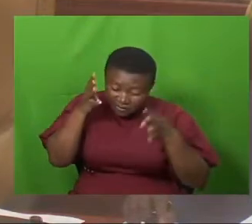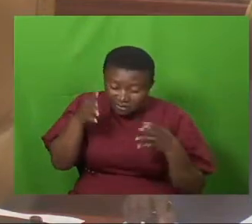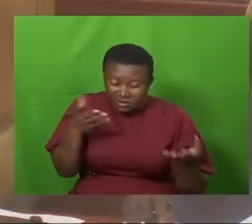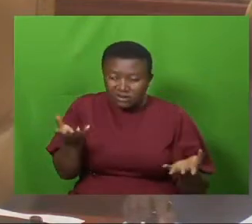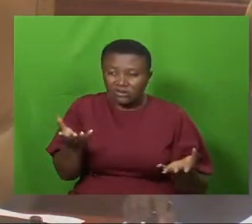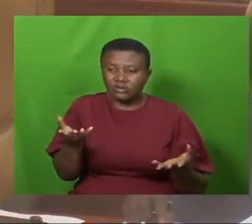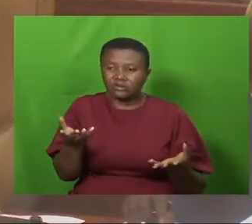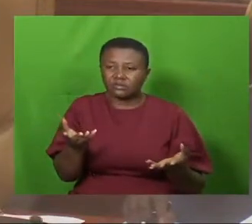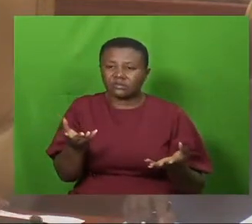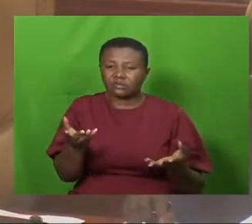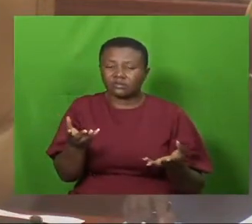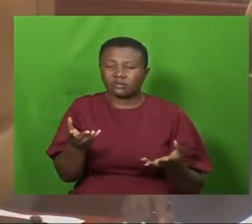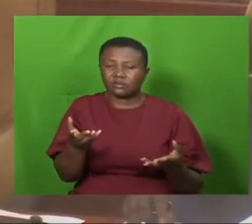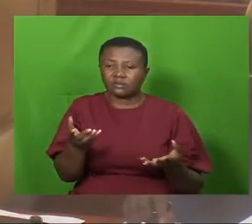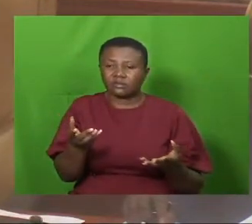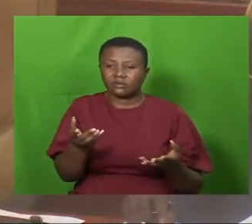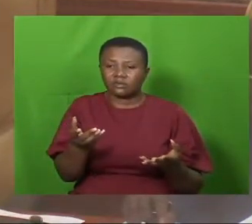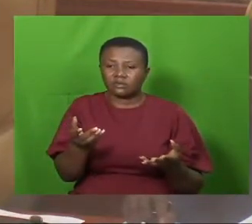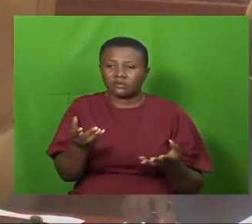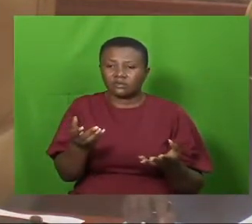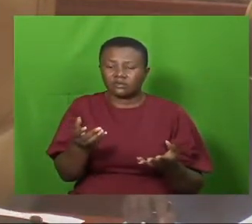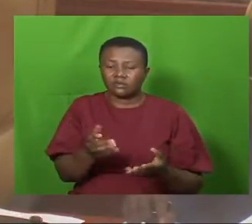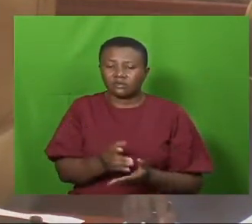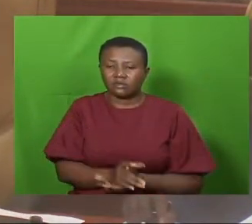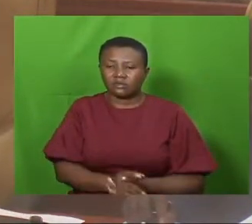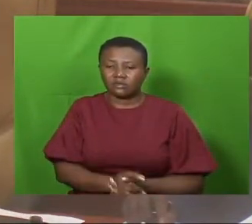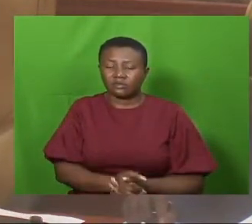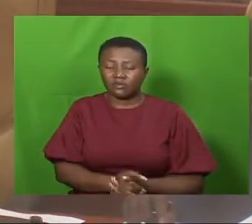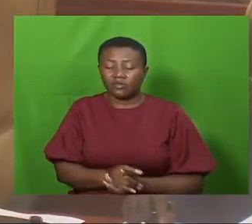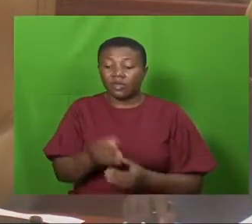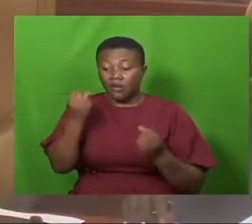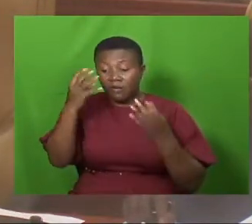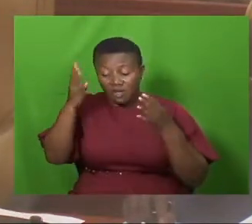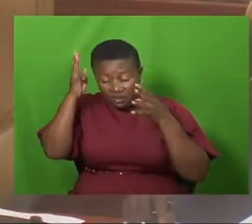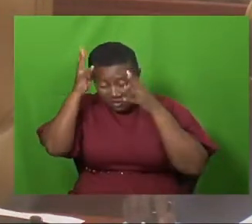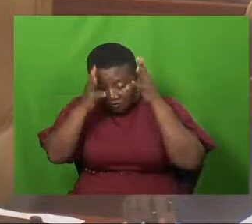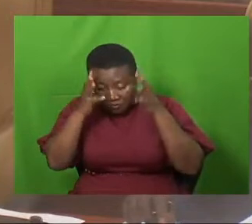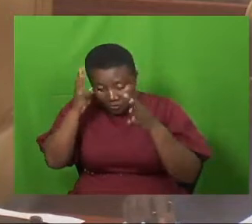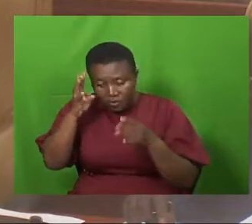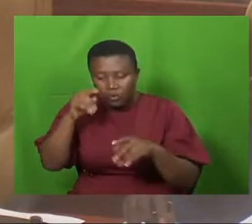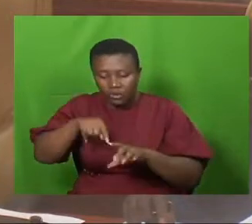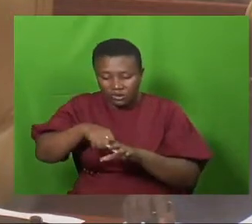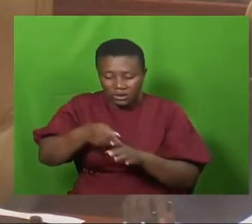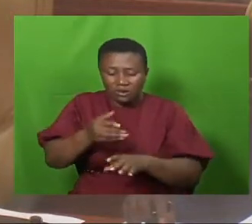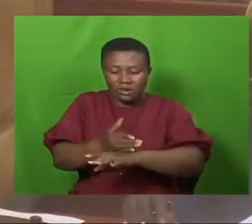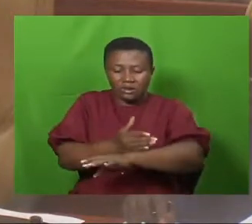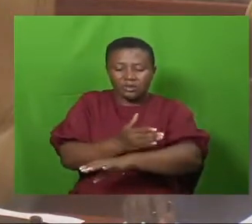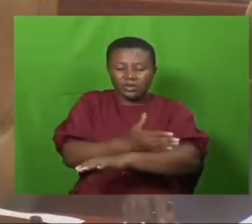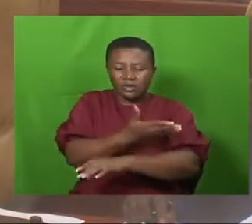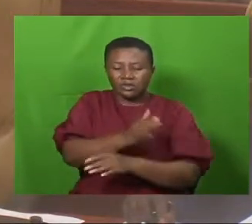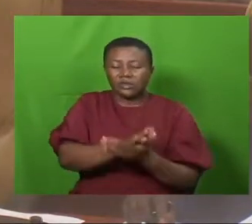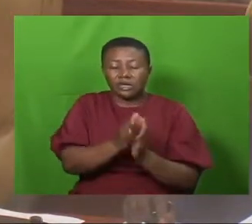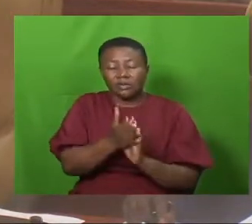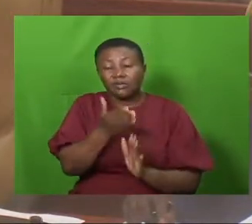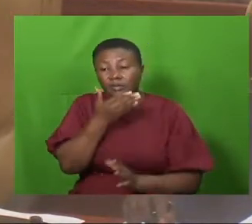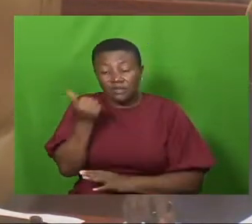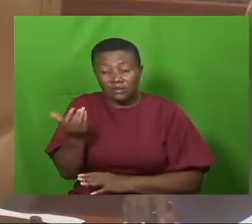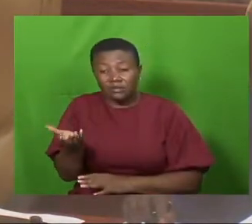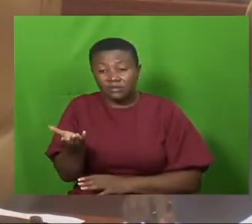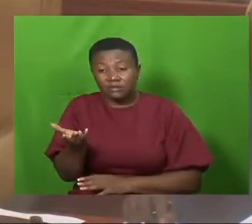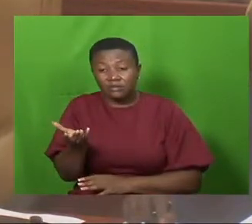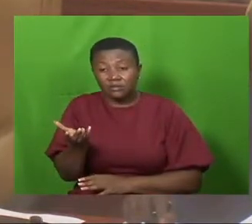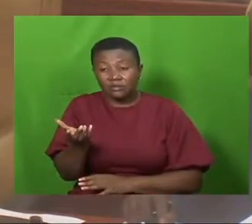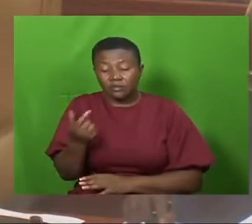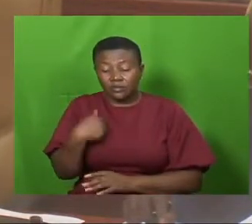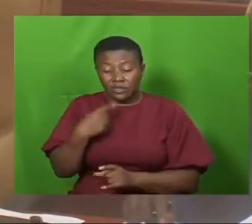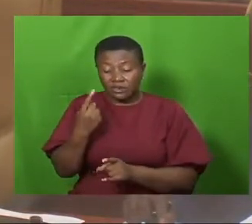beginning to bear fruit, and they will continue to do so. And Mr. Speaker, I just returned from